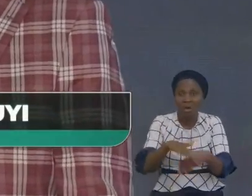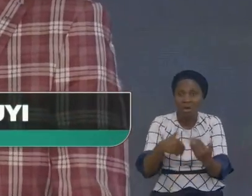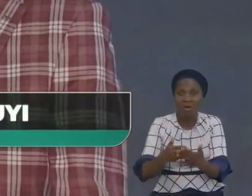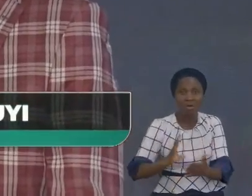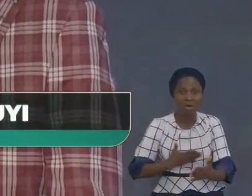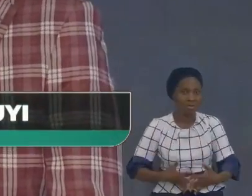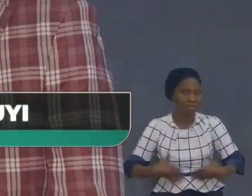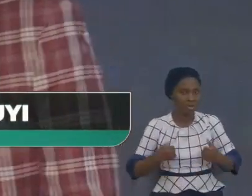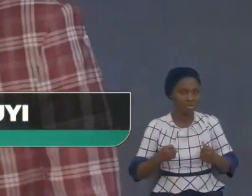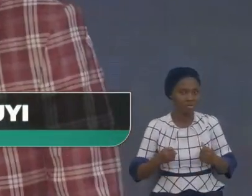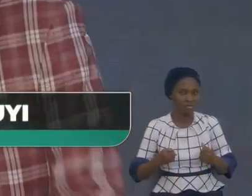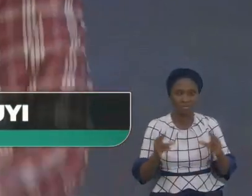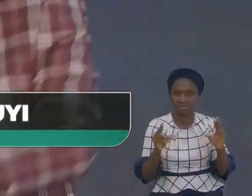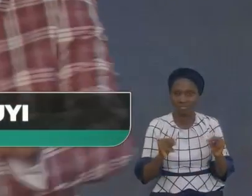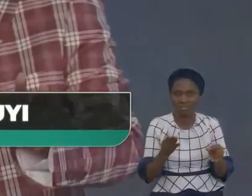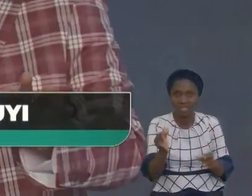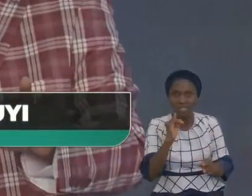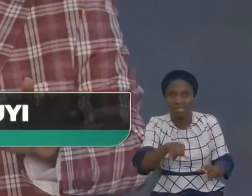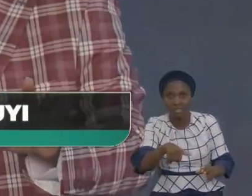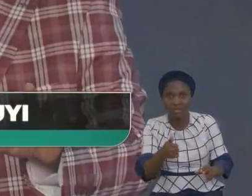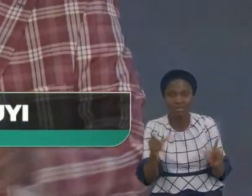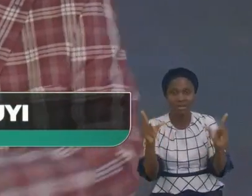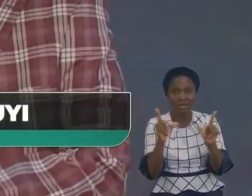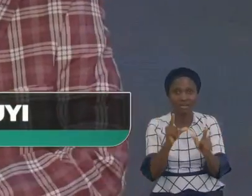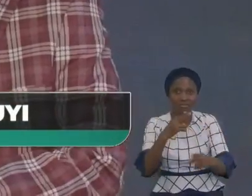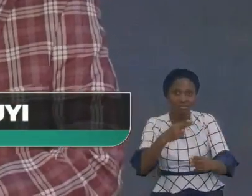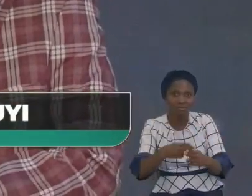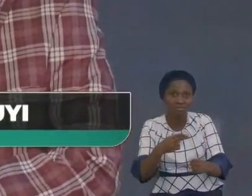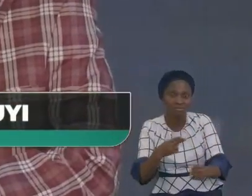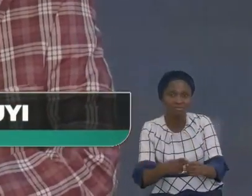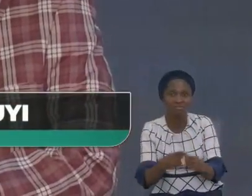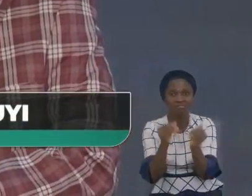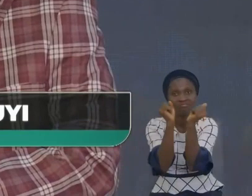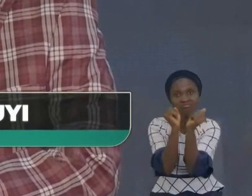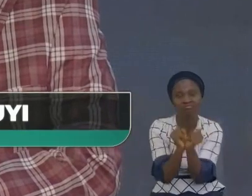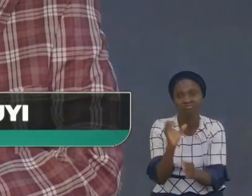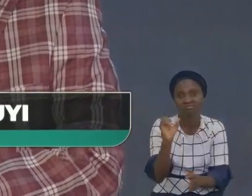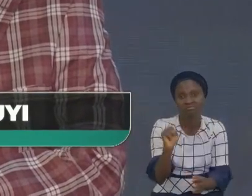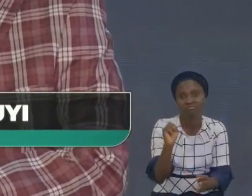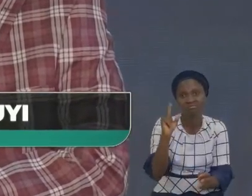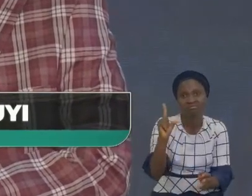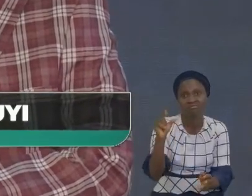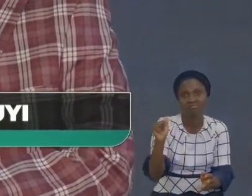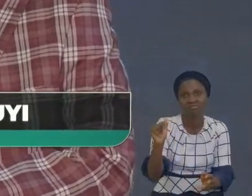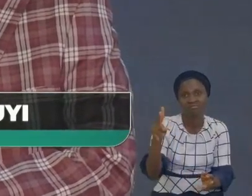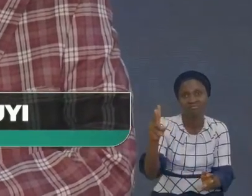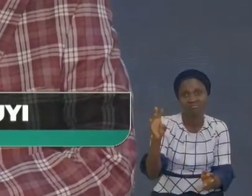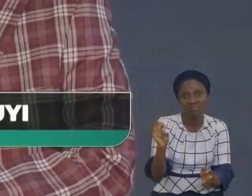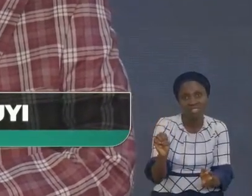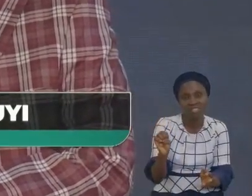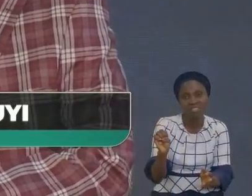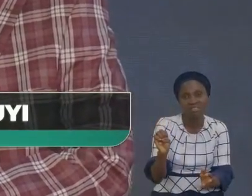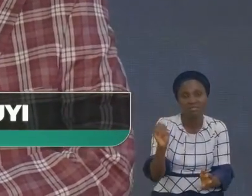slavery for despondency. We don't stay there all our lives.